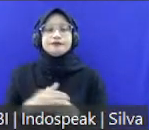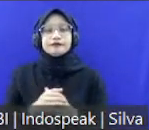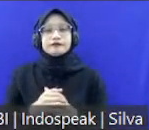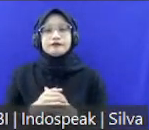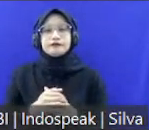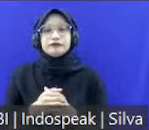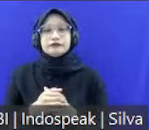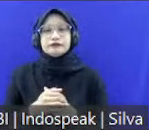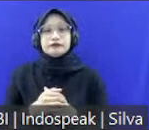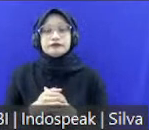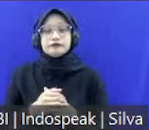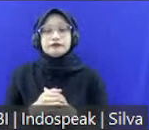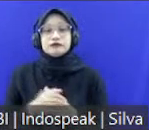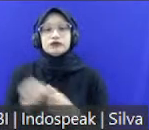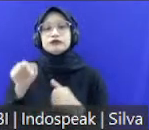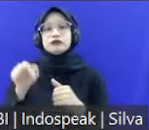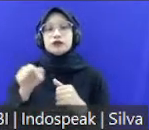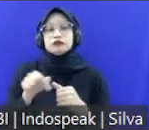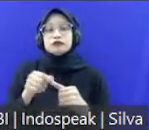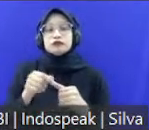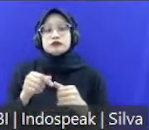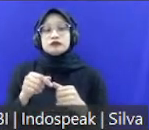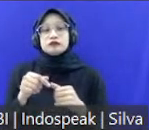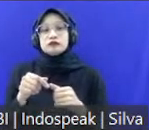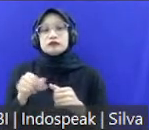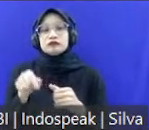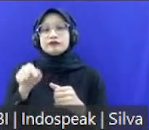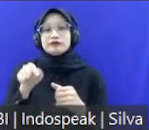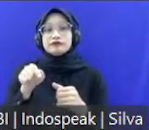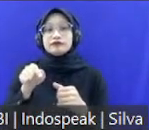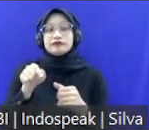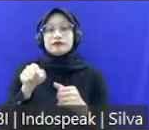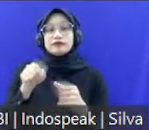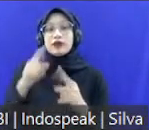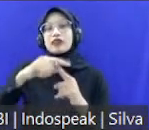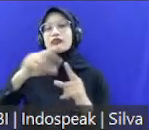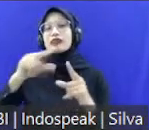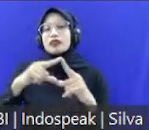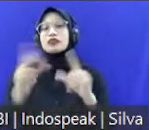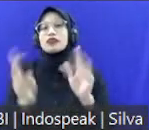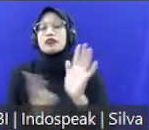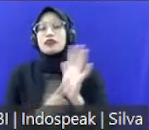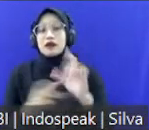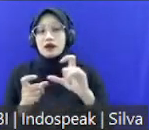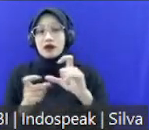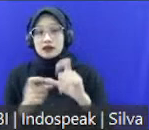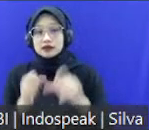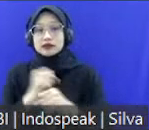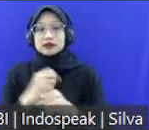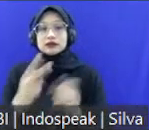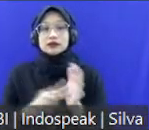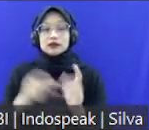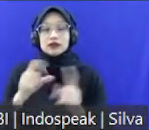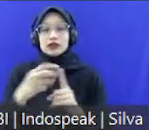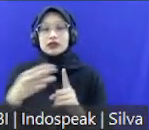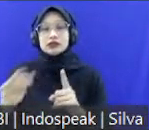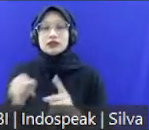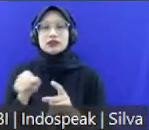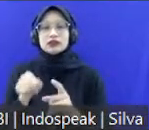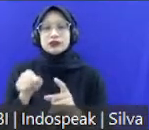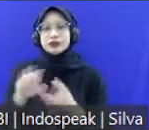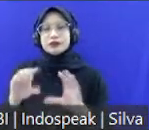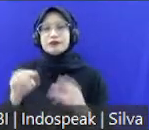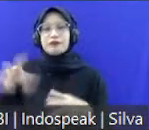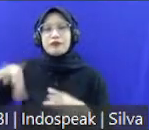prevalence of HIV. A transgender person occupies an uneasy position in the Balinese society, especially